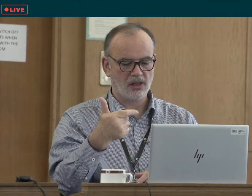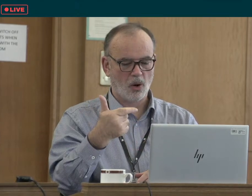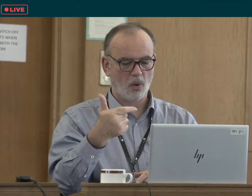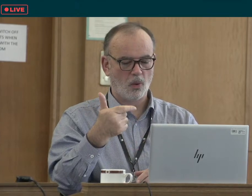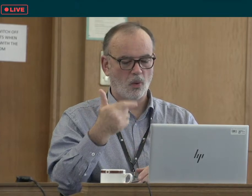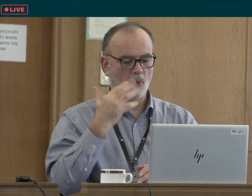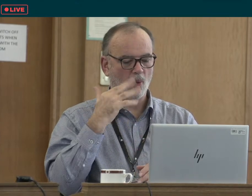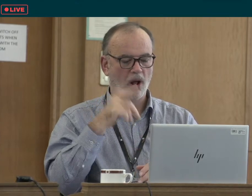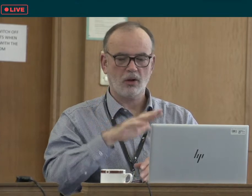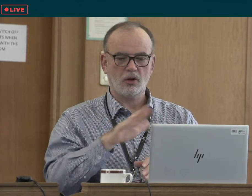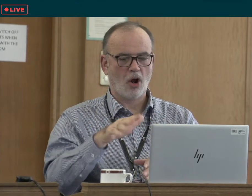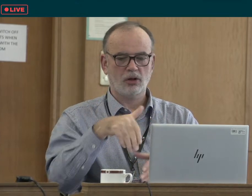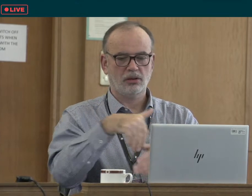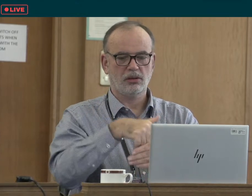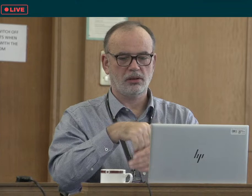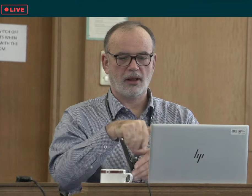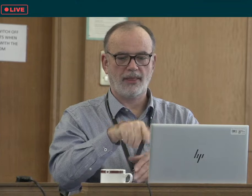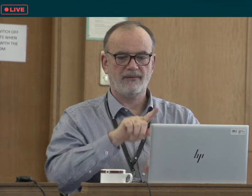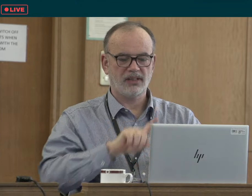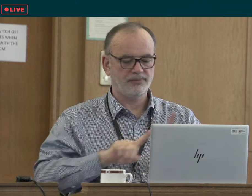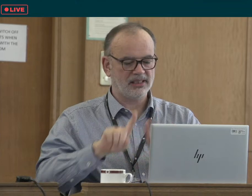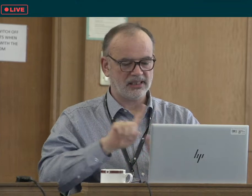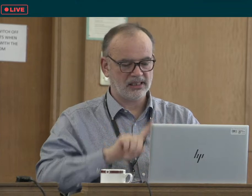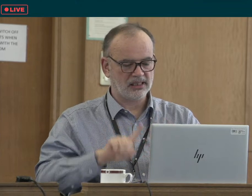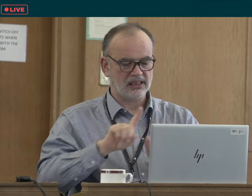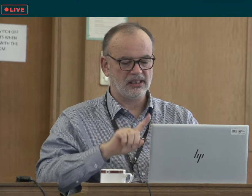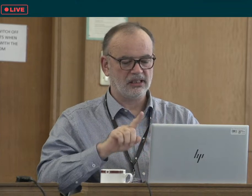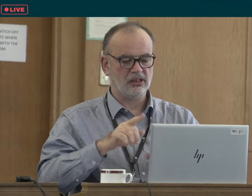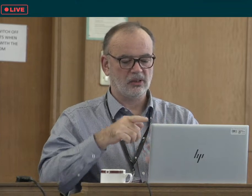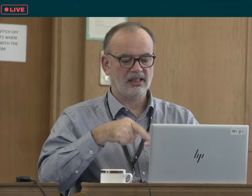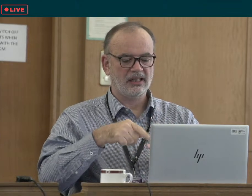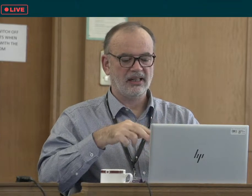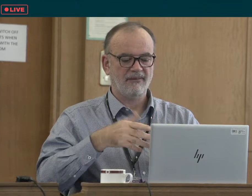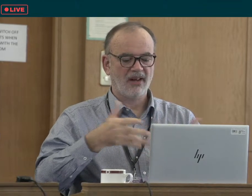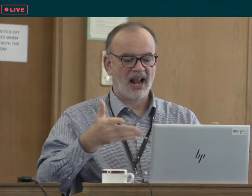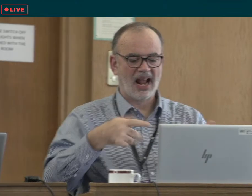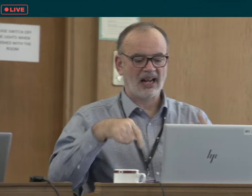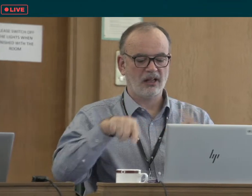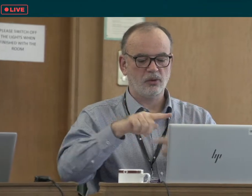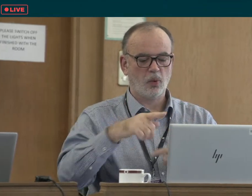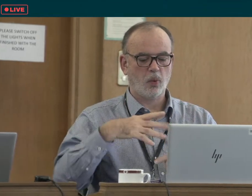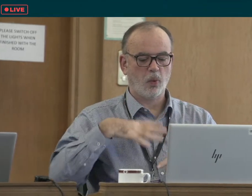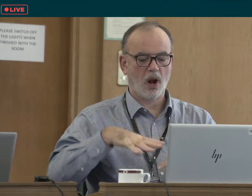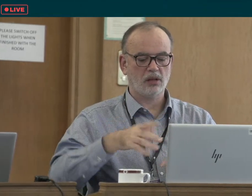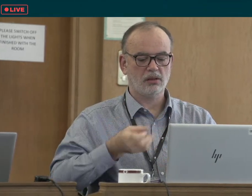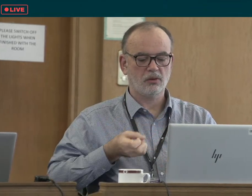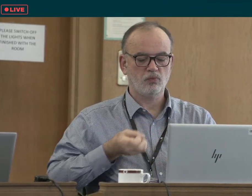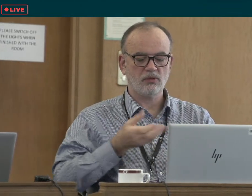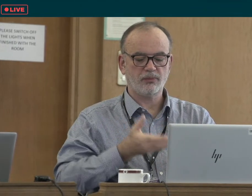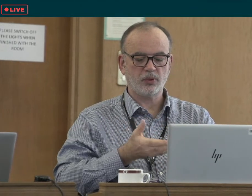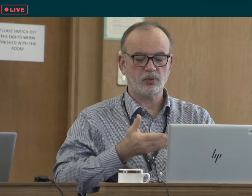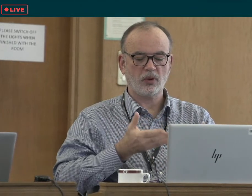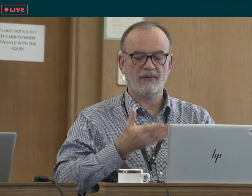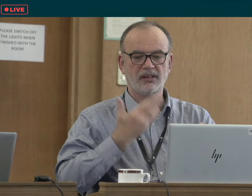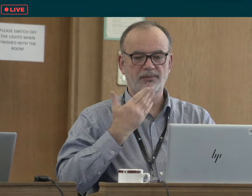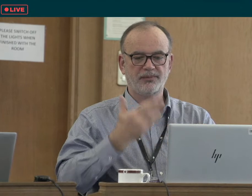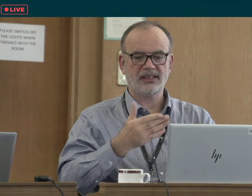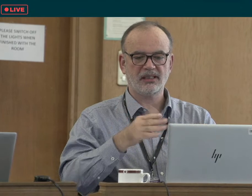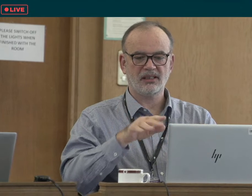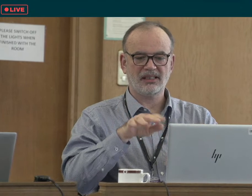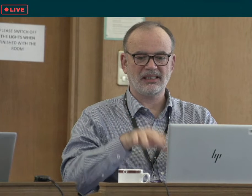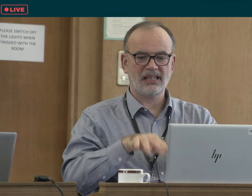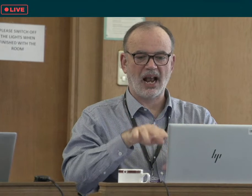muting microphones and switching off video feeds when you are not addressing the meeting. Should you